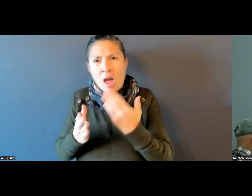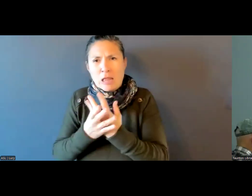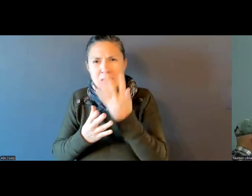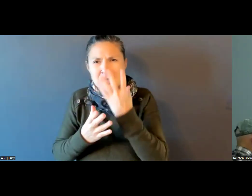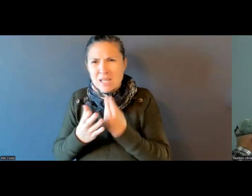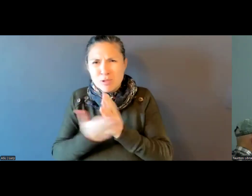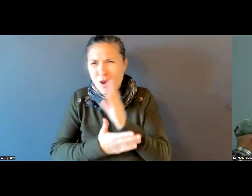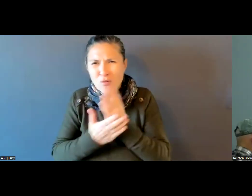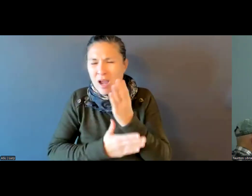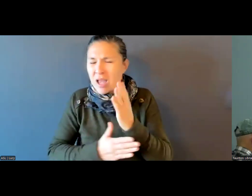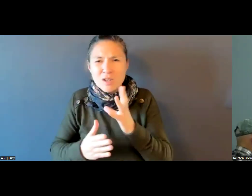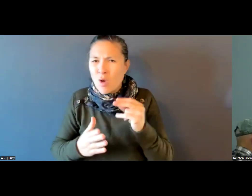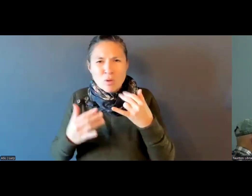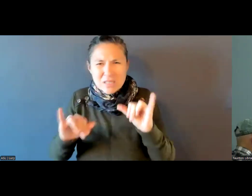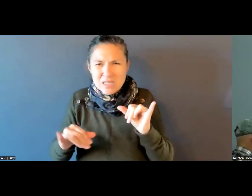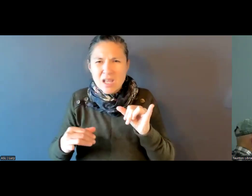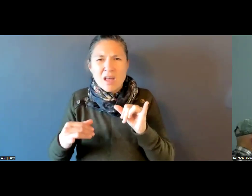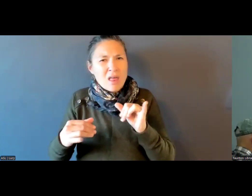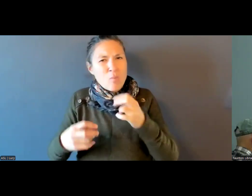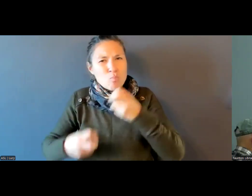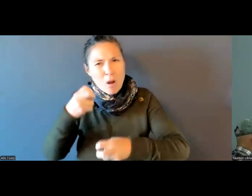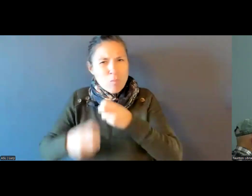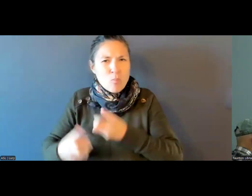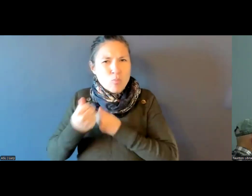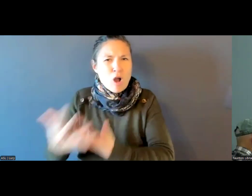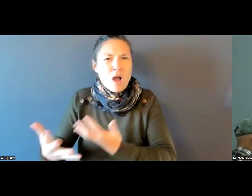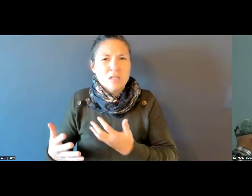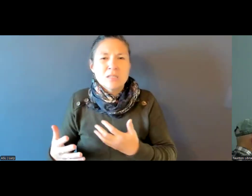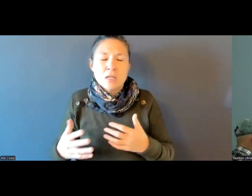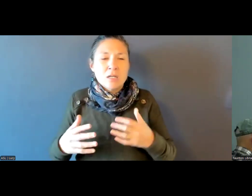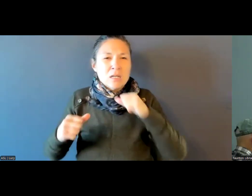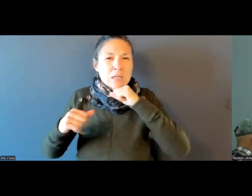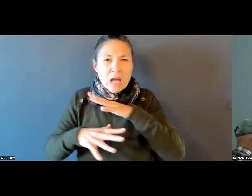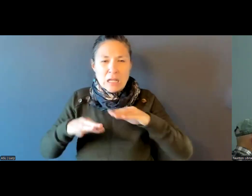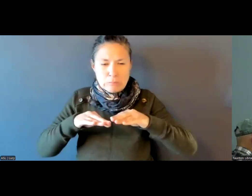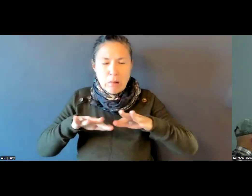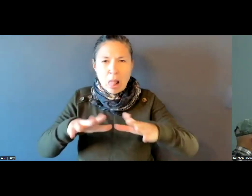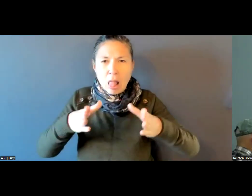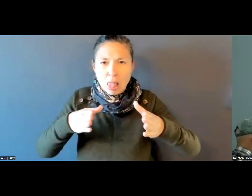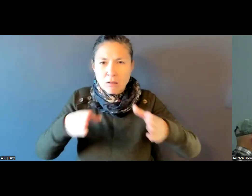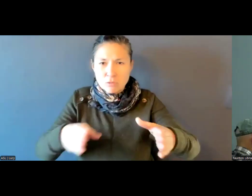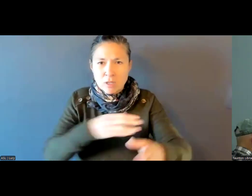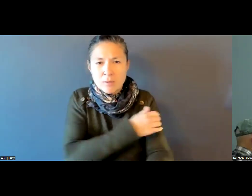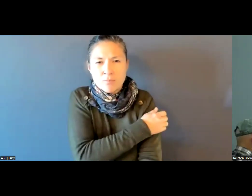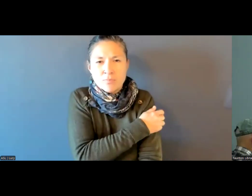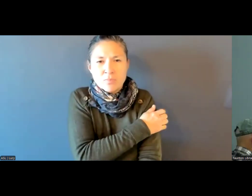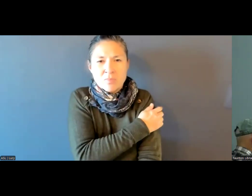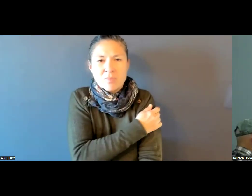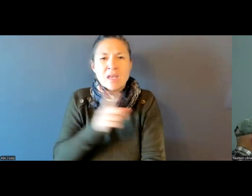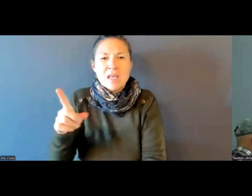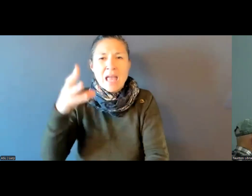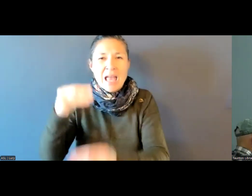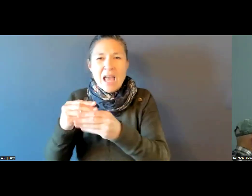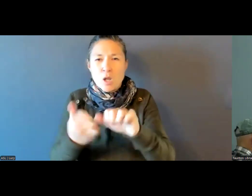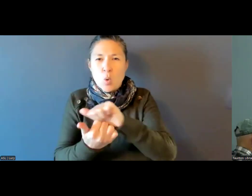he's still doing it. The dust in the street, he's putting in a wash station, but this